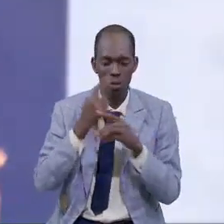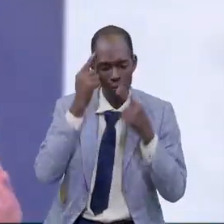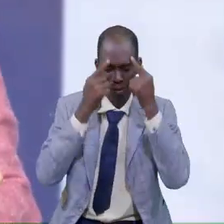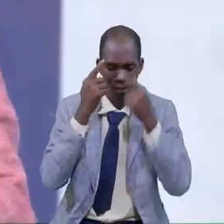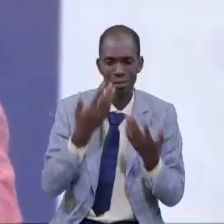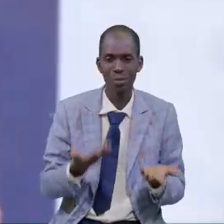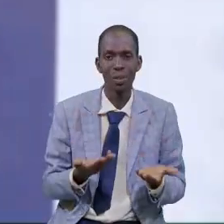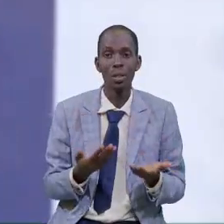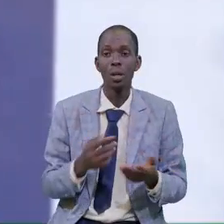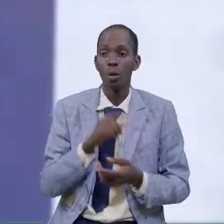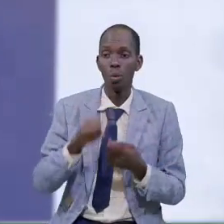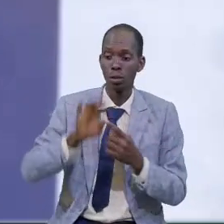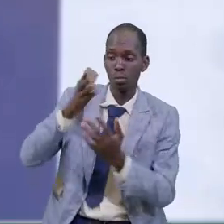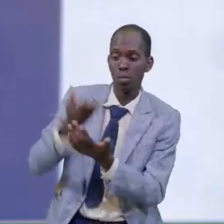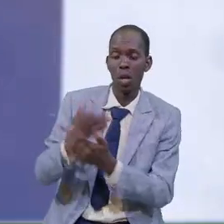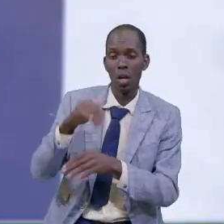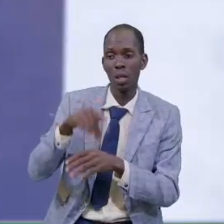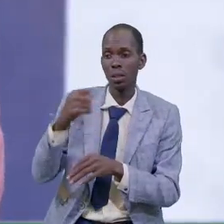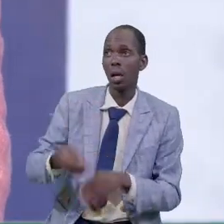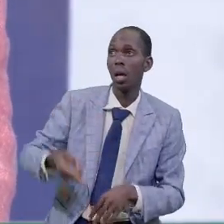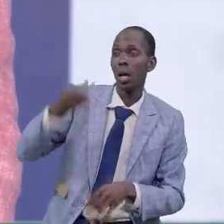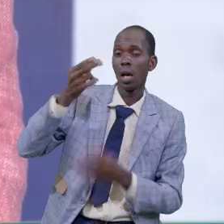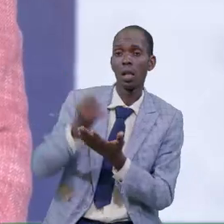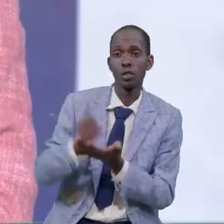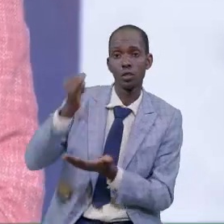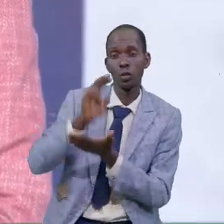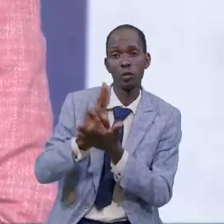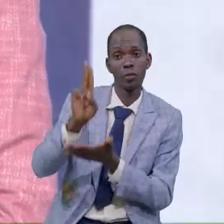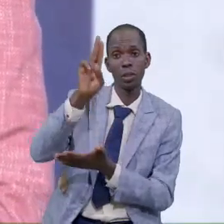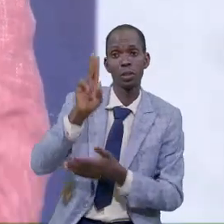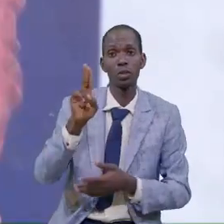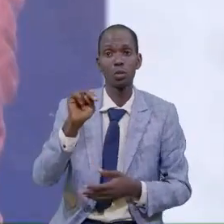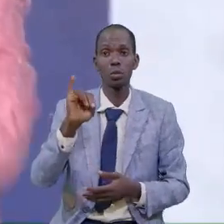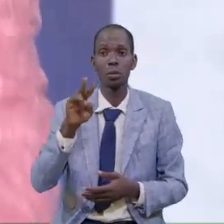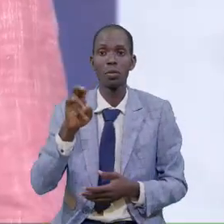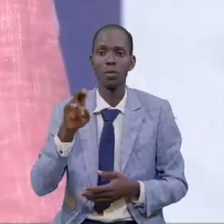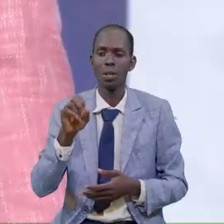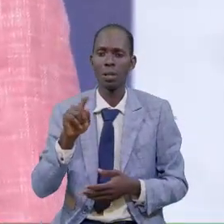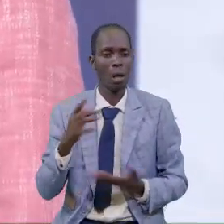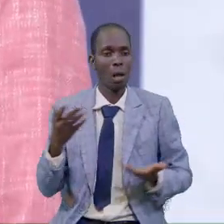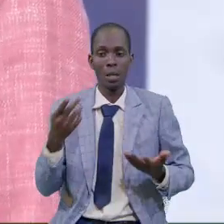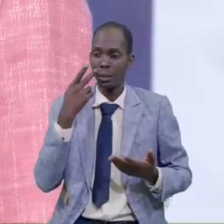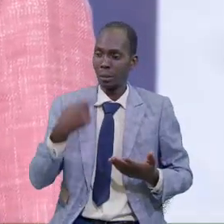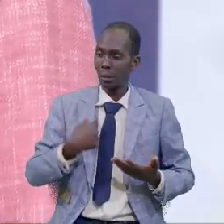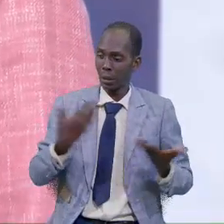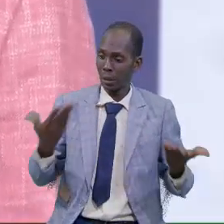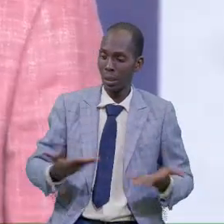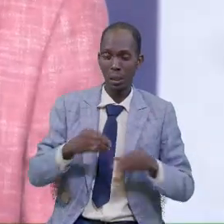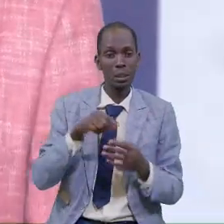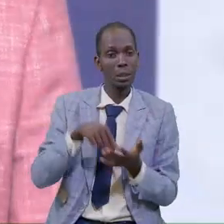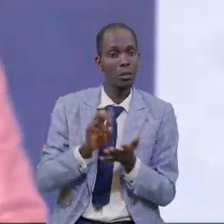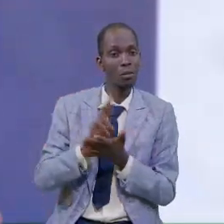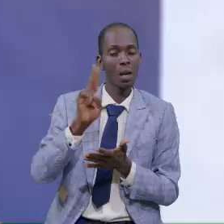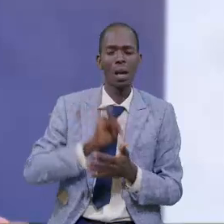to steal through. And, you know, you say, am I not lucky? I remember those people who even finished high